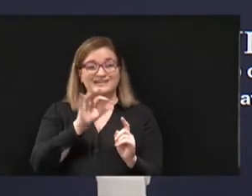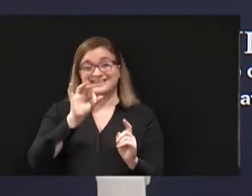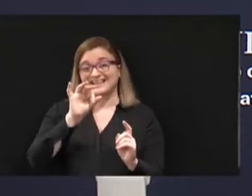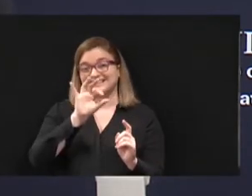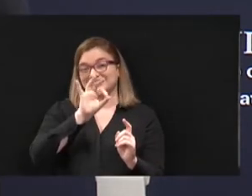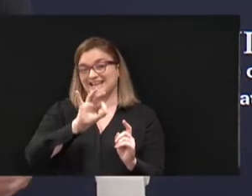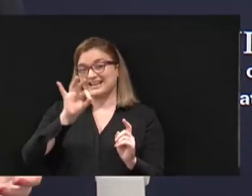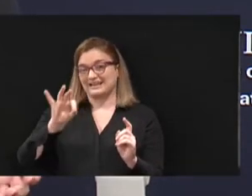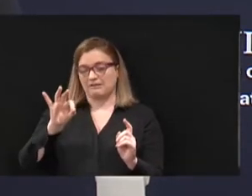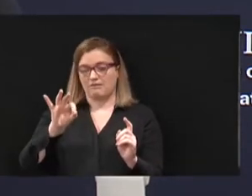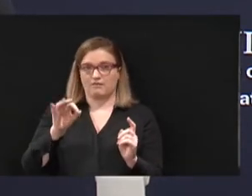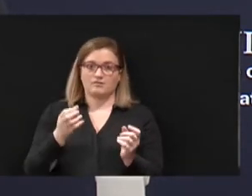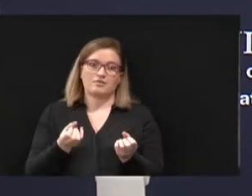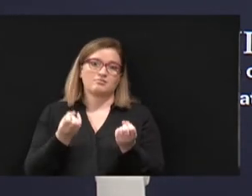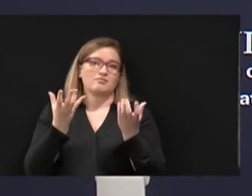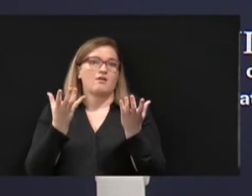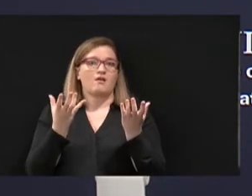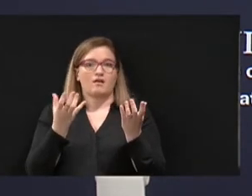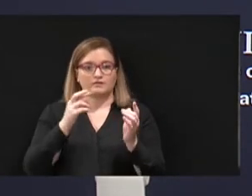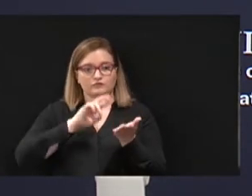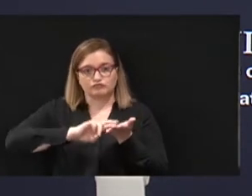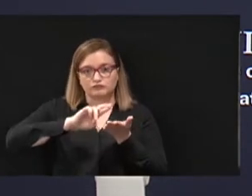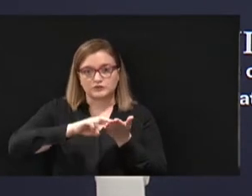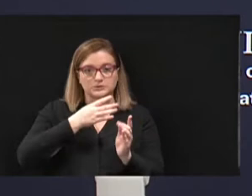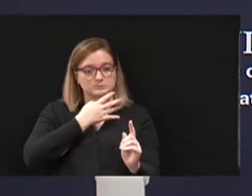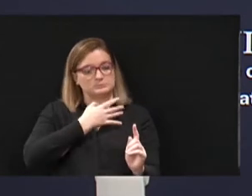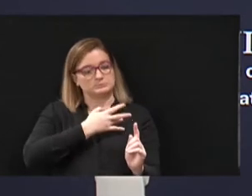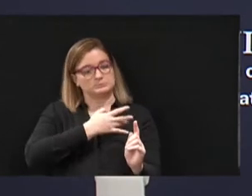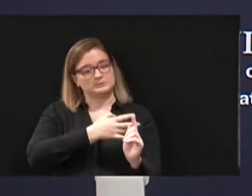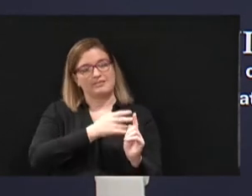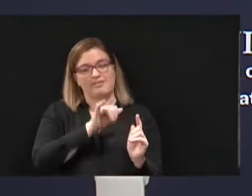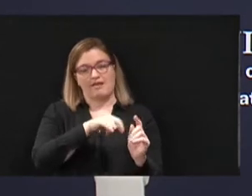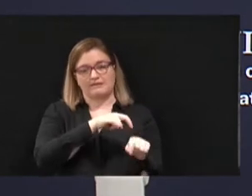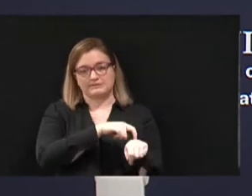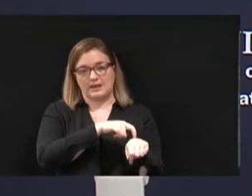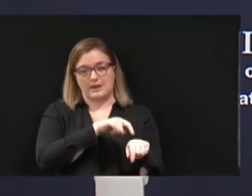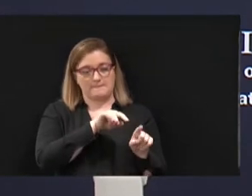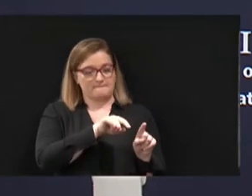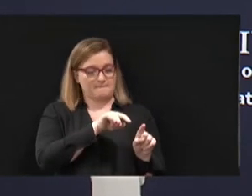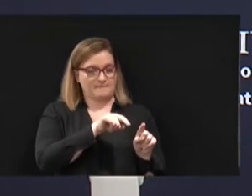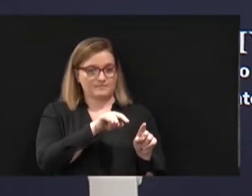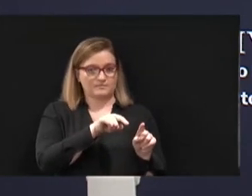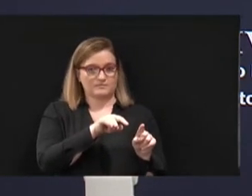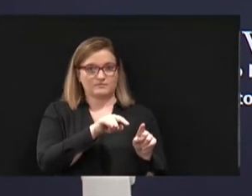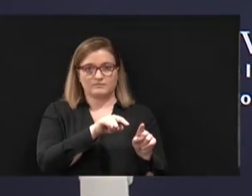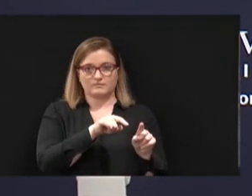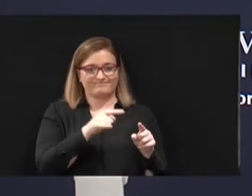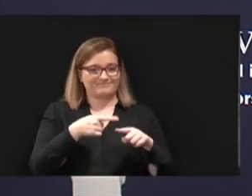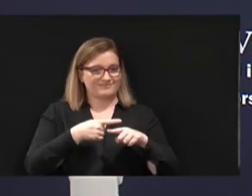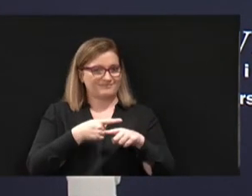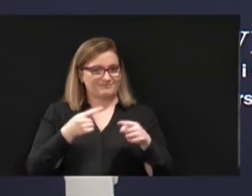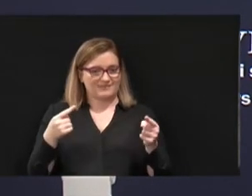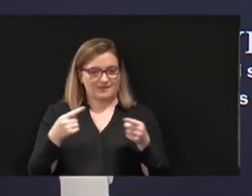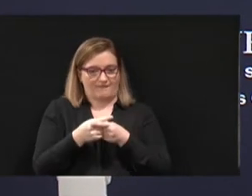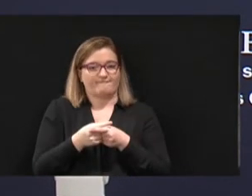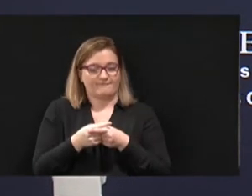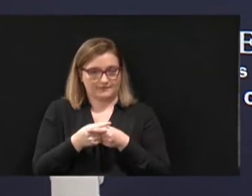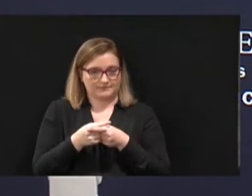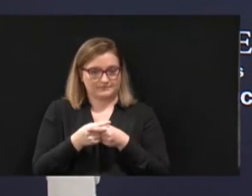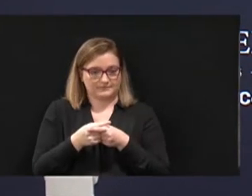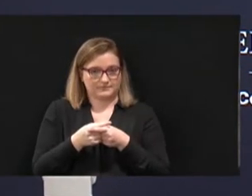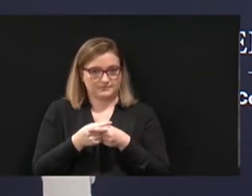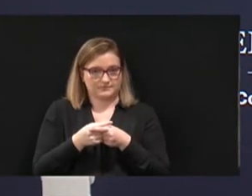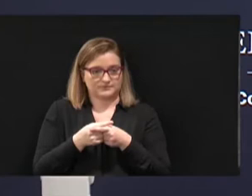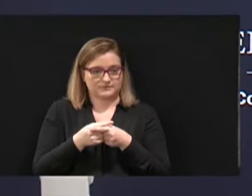1999, there was a lot of research that that was conflicting. So in 1999,